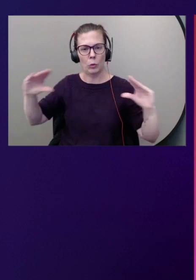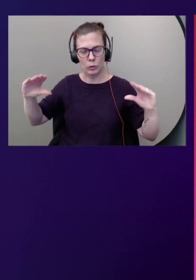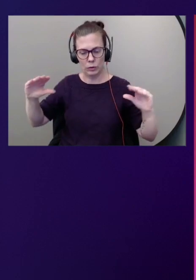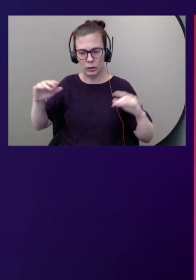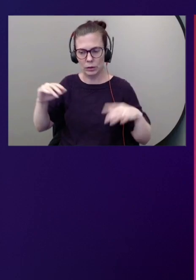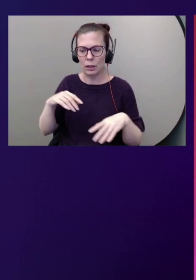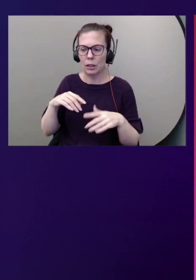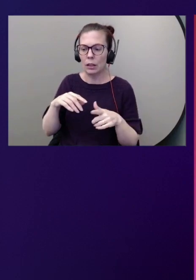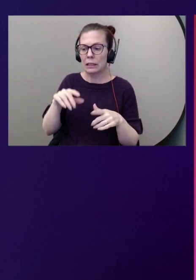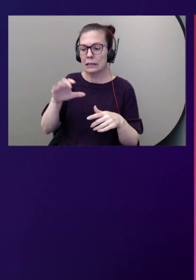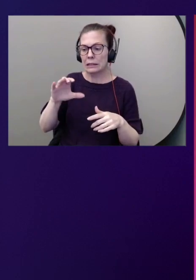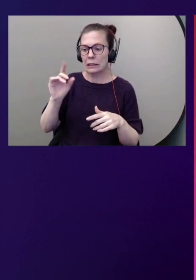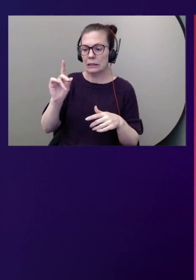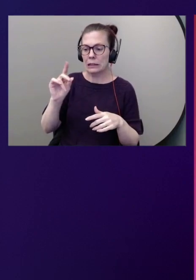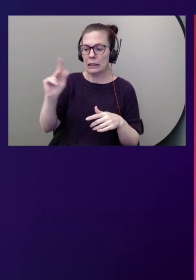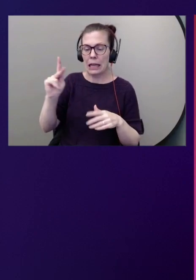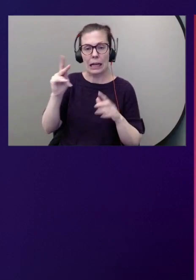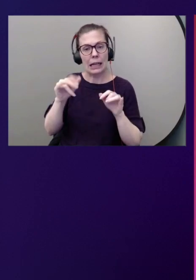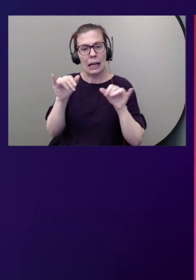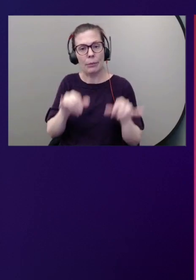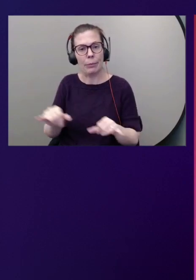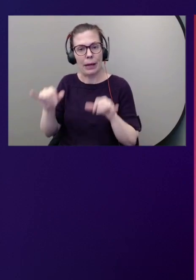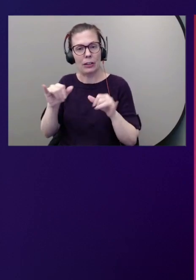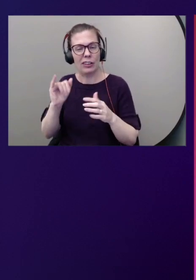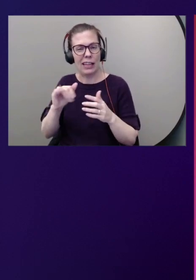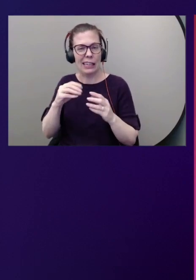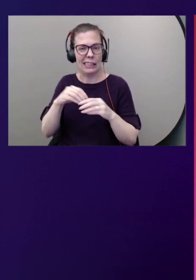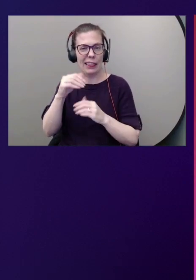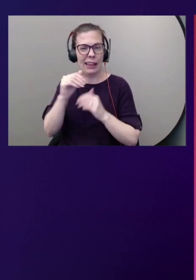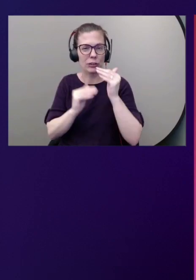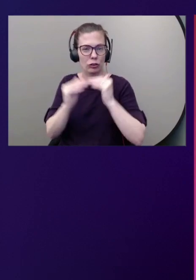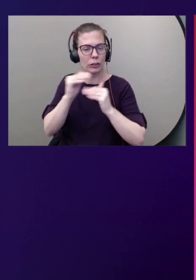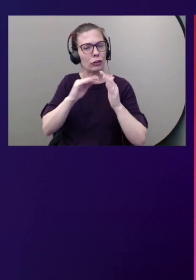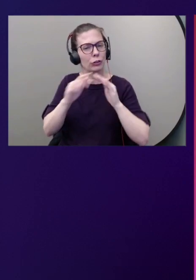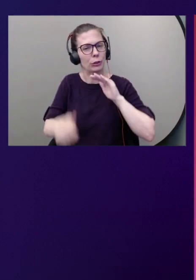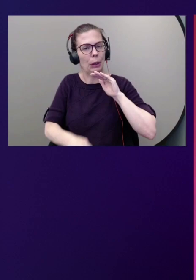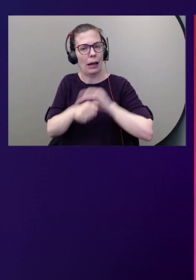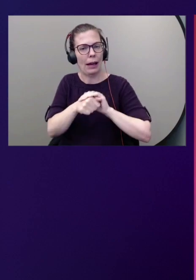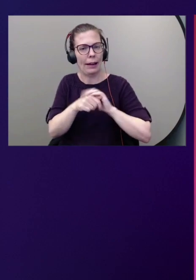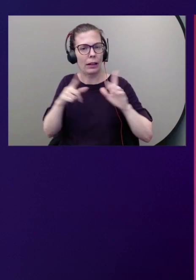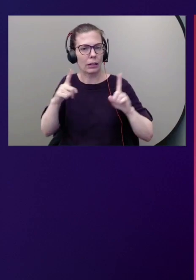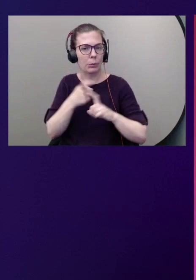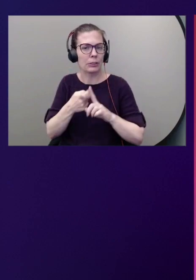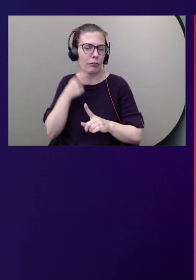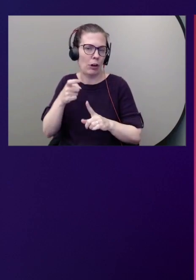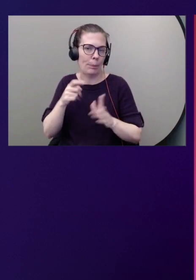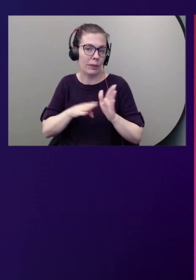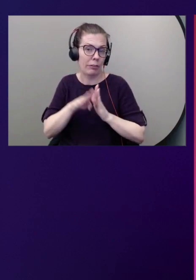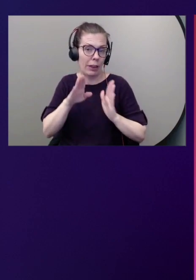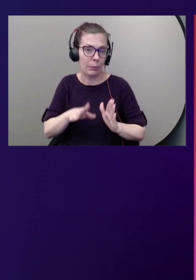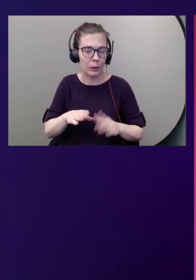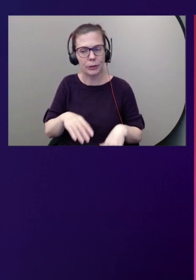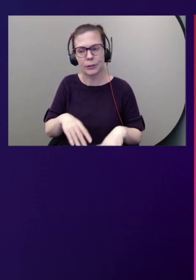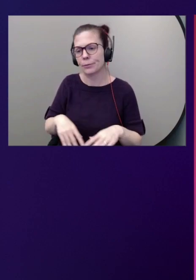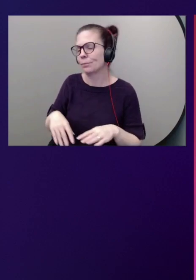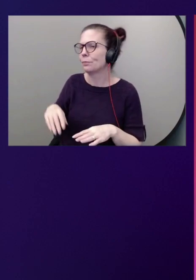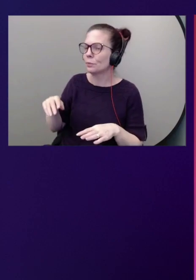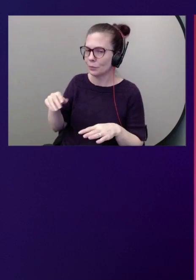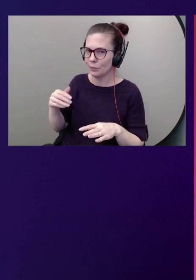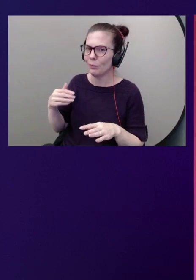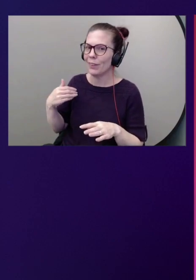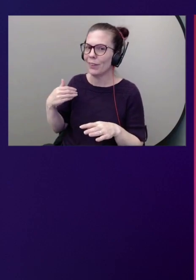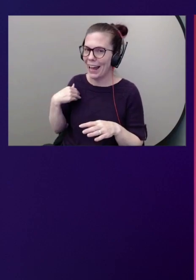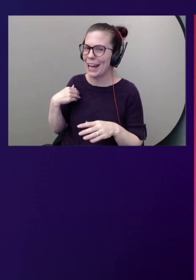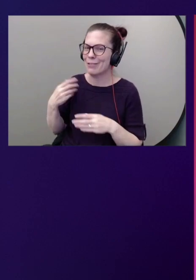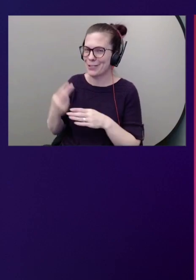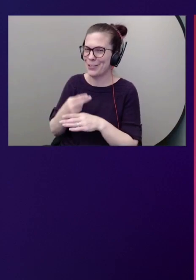CDK can pattern these in these constructs to kind of hide that complexity away from developers. I have absolutely used that